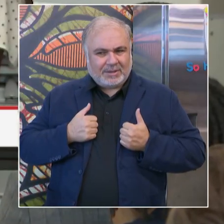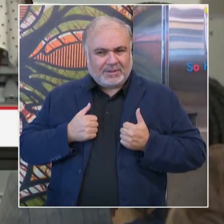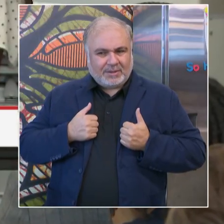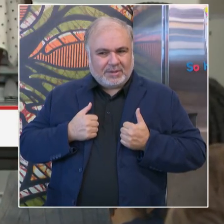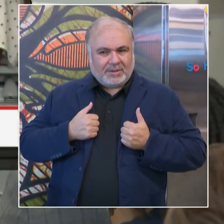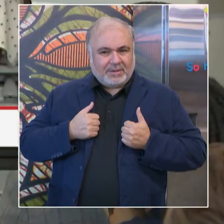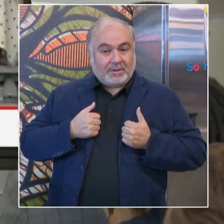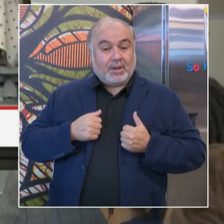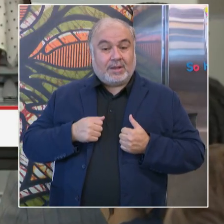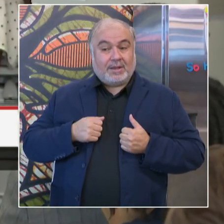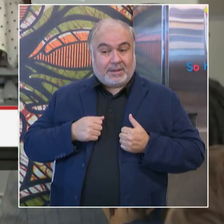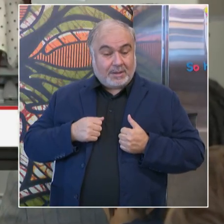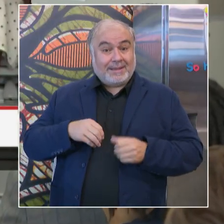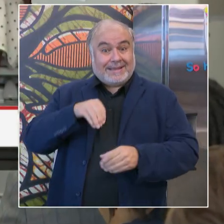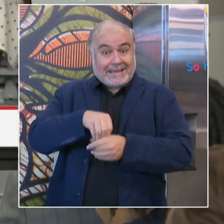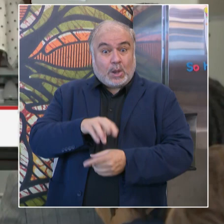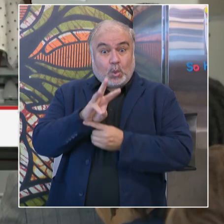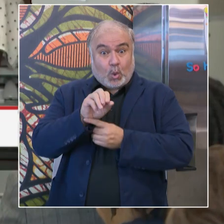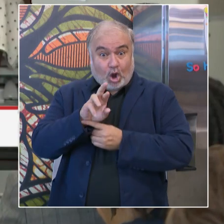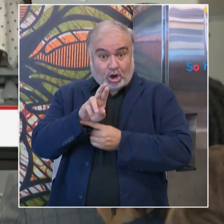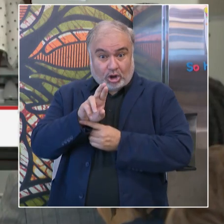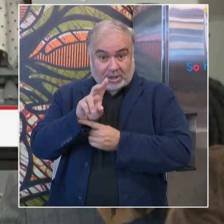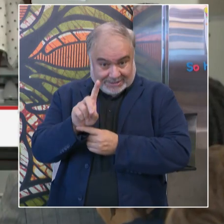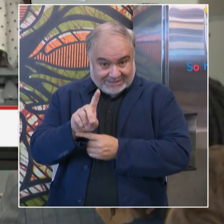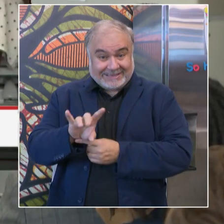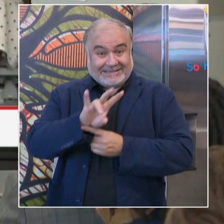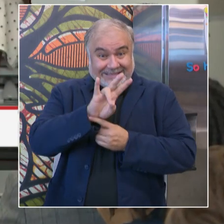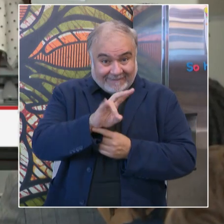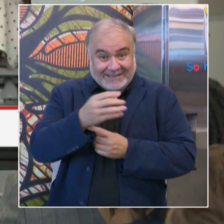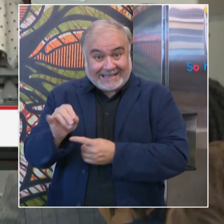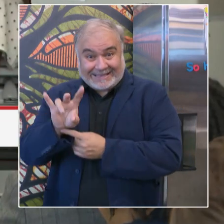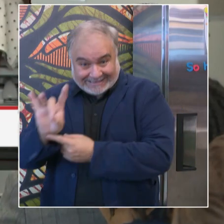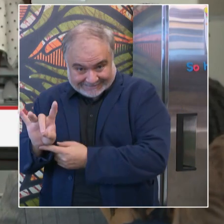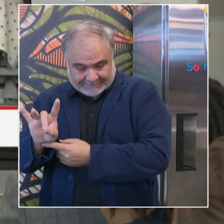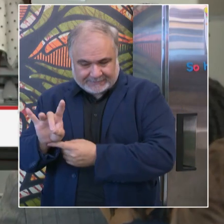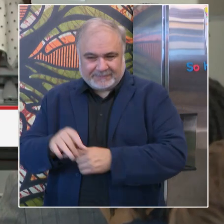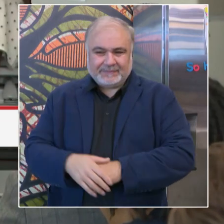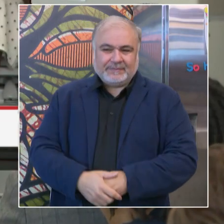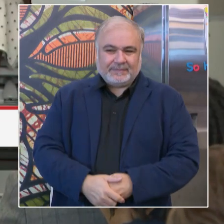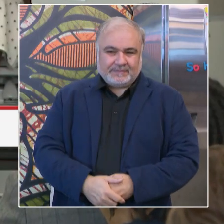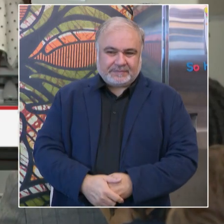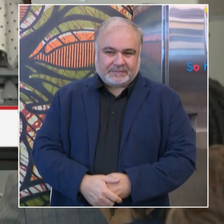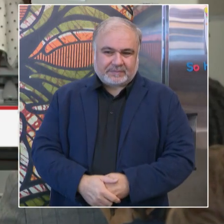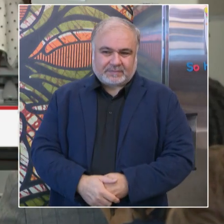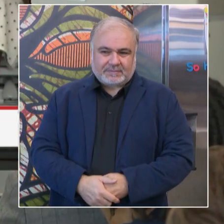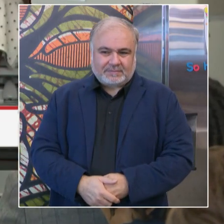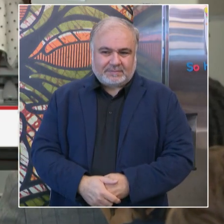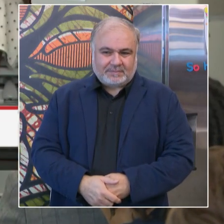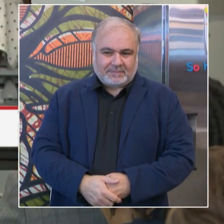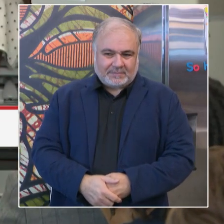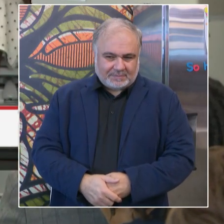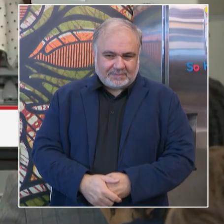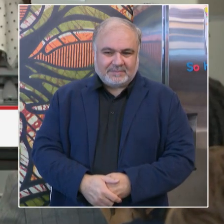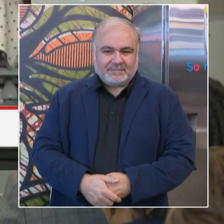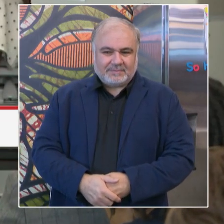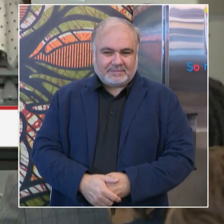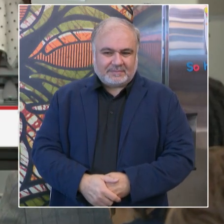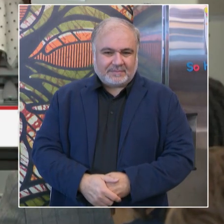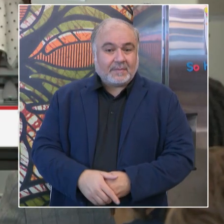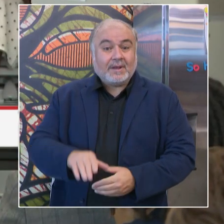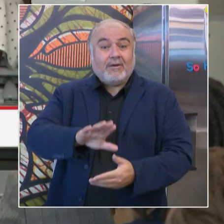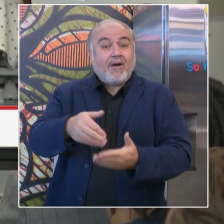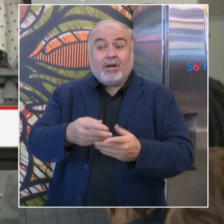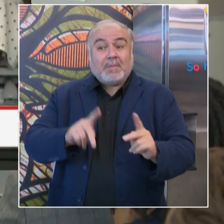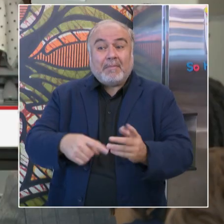excited to join everyone here in celebrating the launch of the Ward 8 ATC. Everyone has talked about what this is, but the